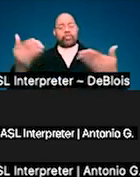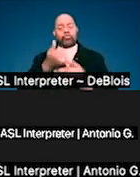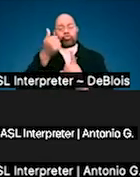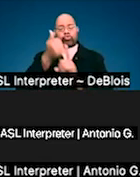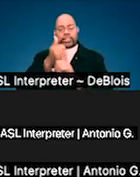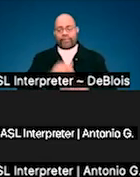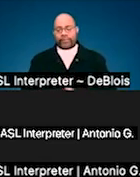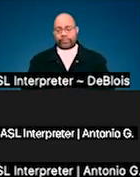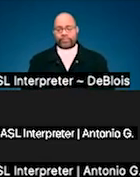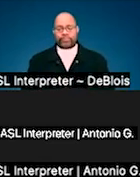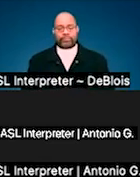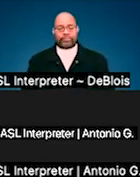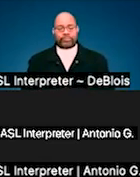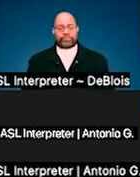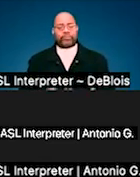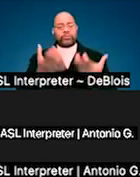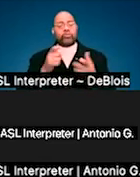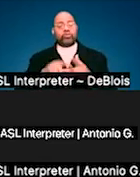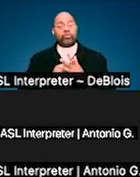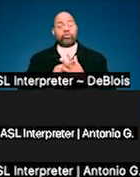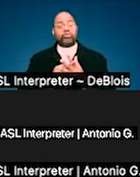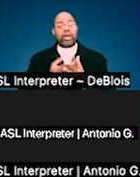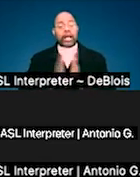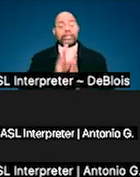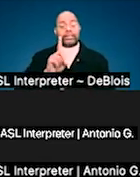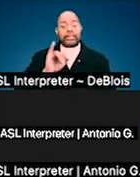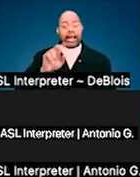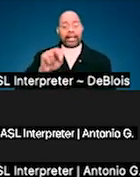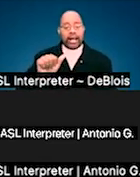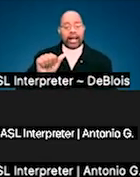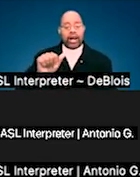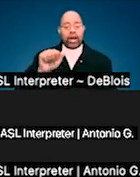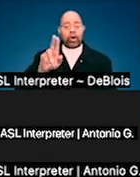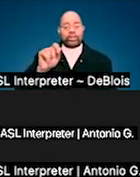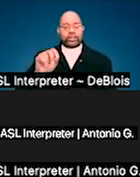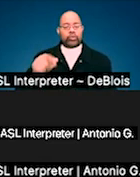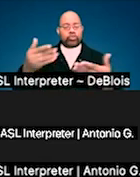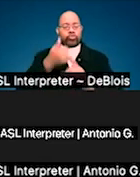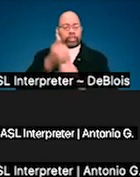yourself. I'd like to ask Diana first to introduce herself.